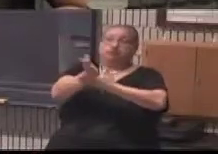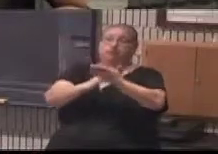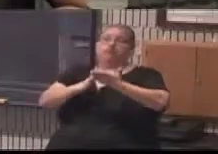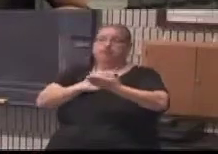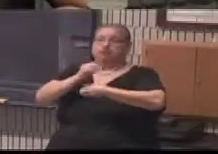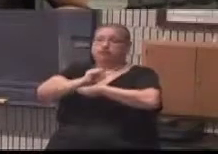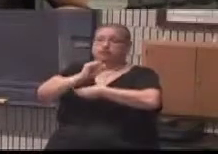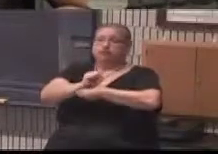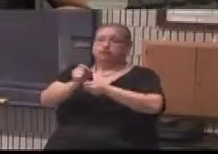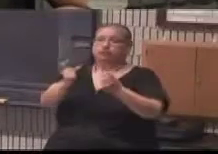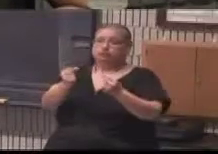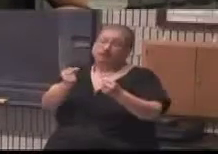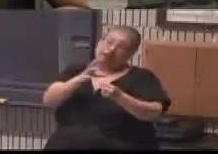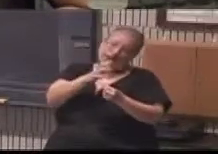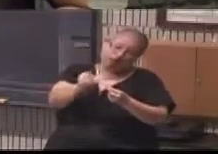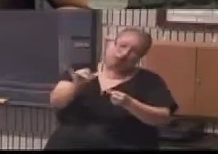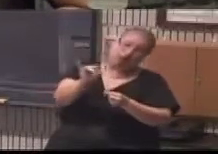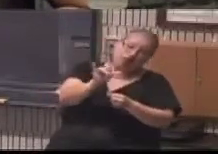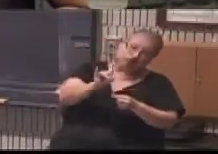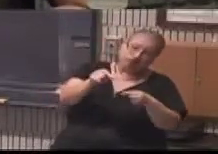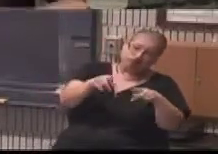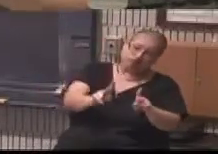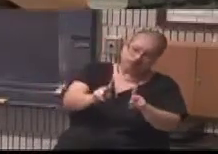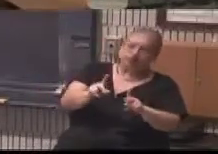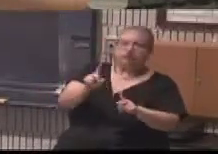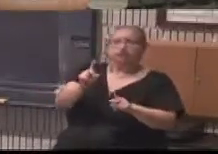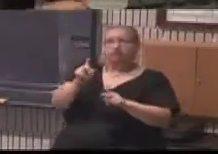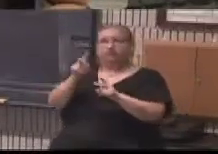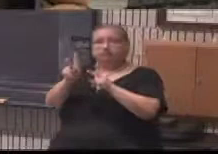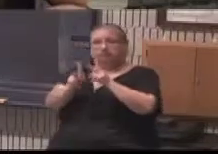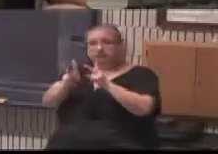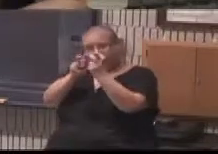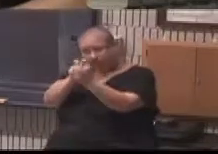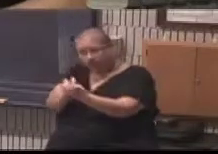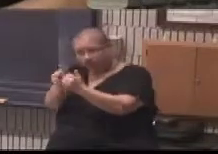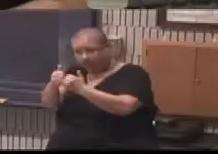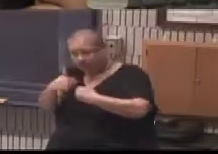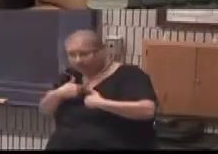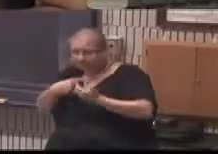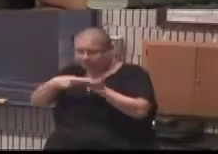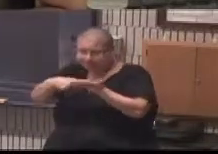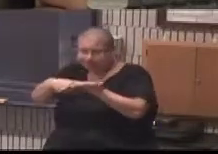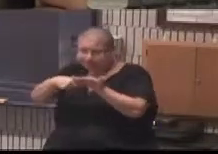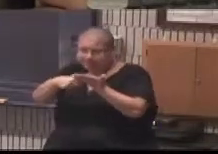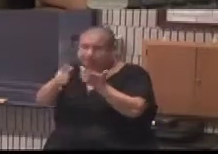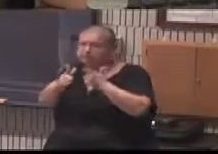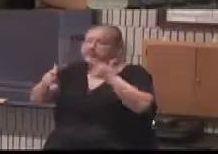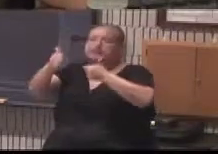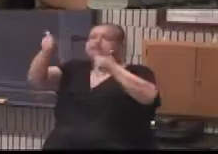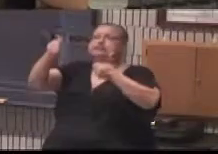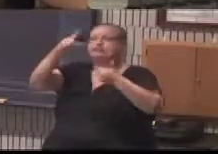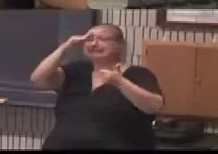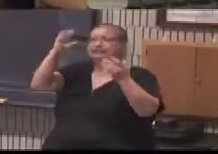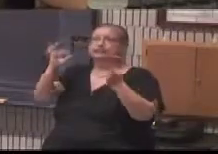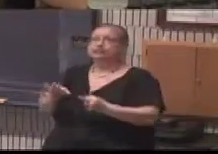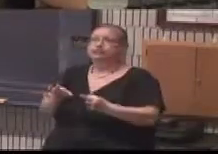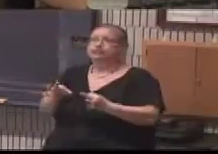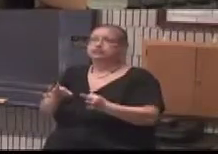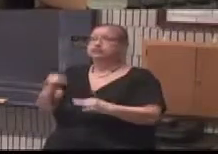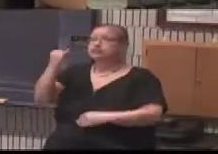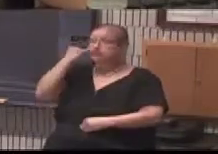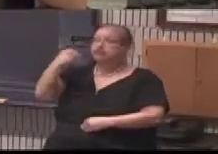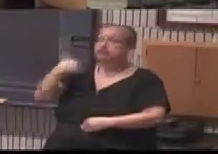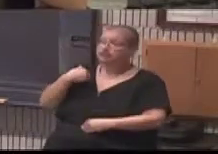to have, is that many people need to discuss with me or someone else the biggest decision they've made of their life of if they